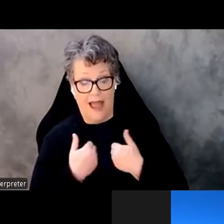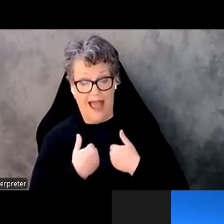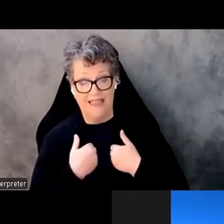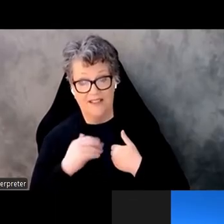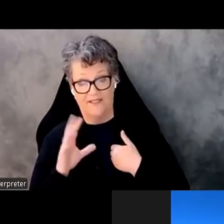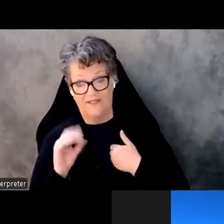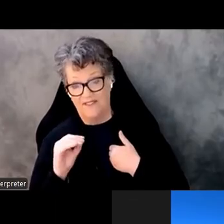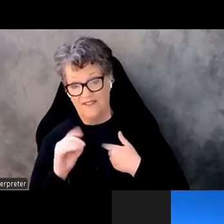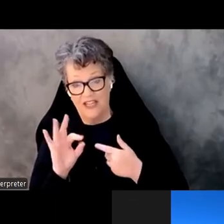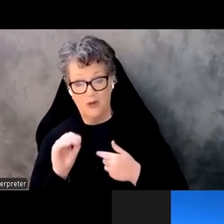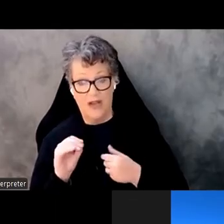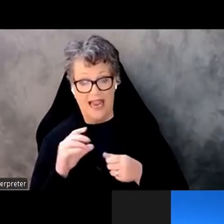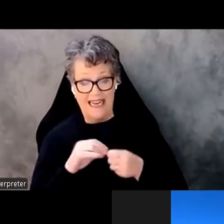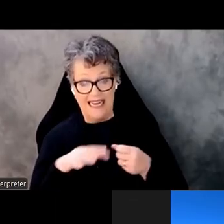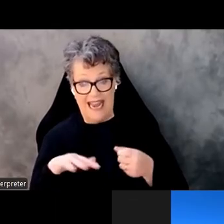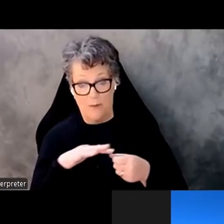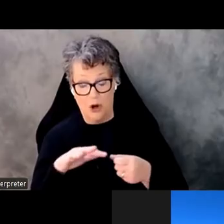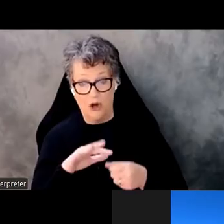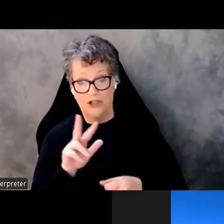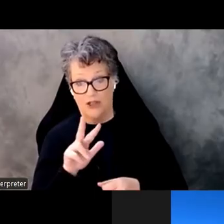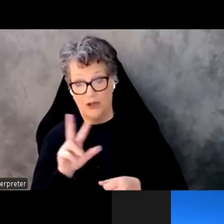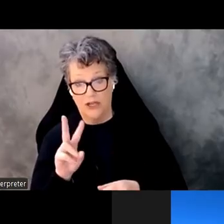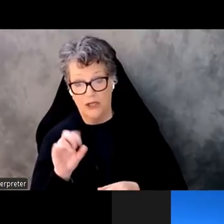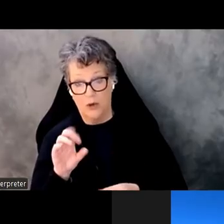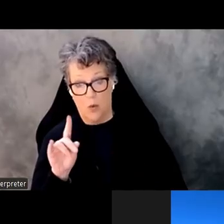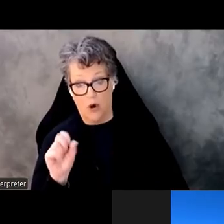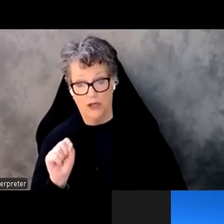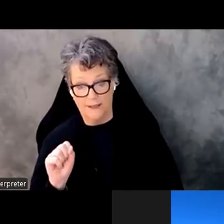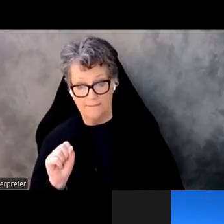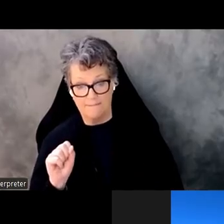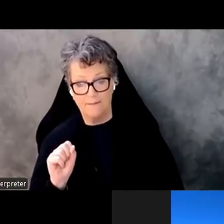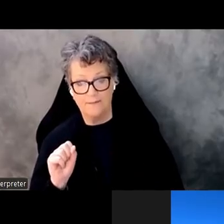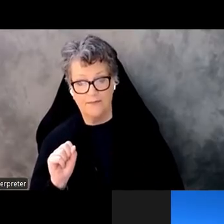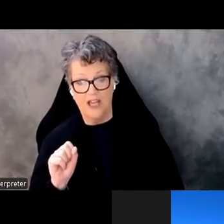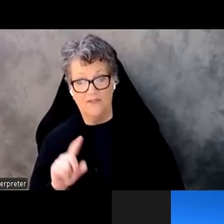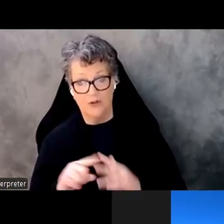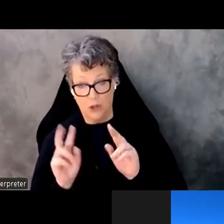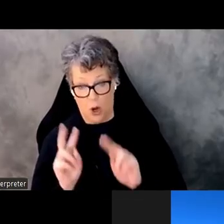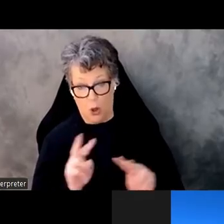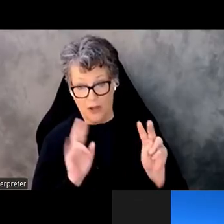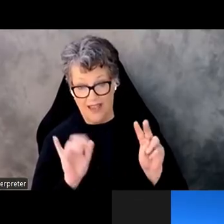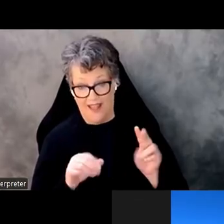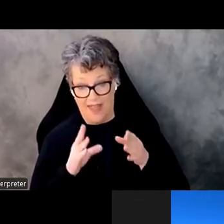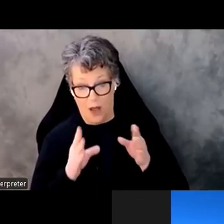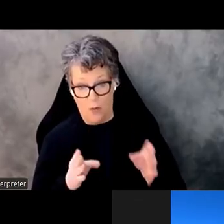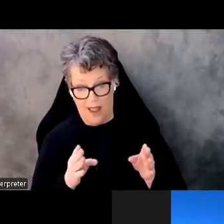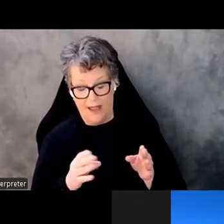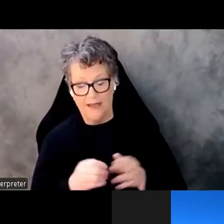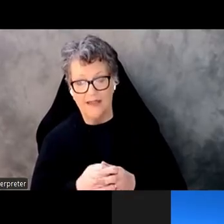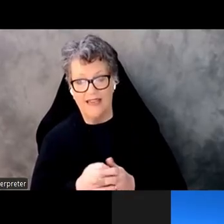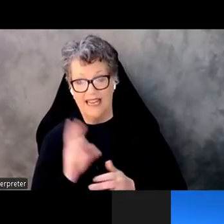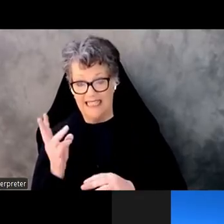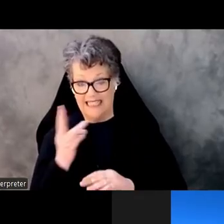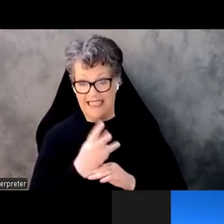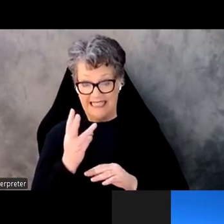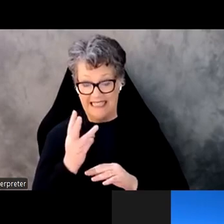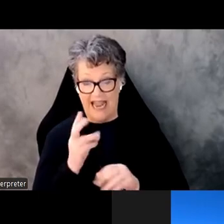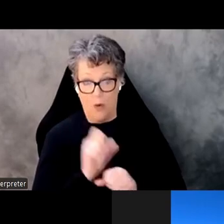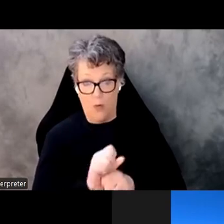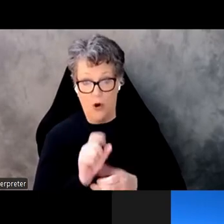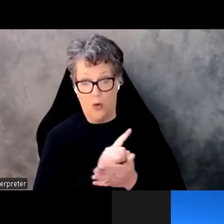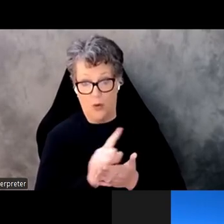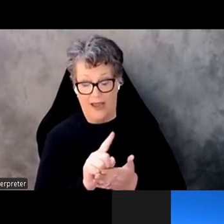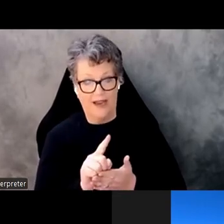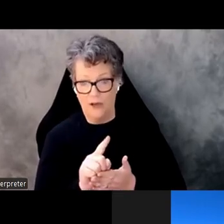50 to 90 neighborhoods. It has 32 wards. So if you start looking at it that way, and a 6-day work week,